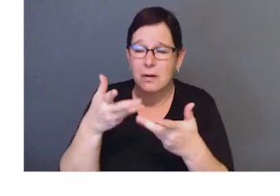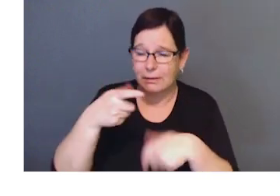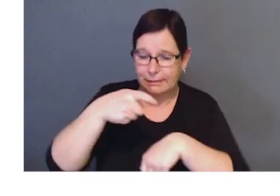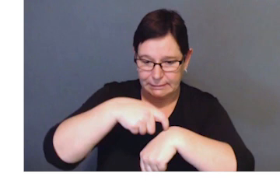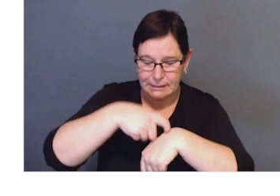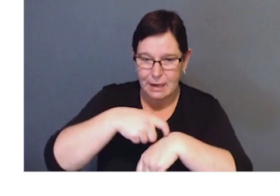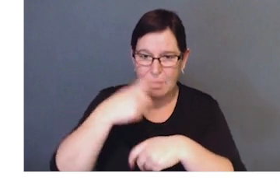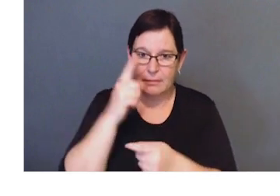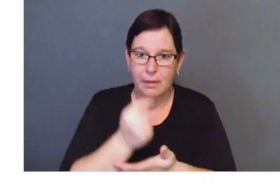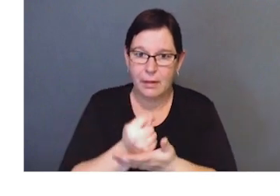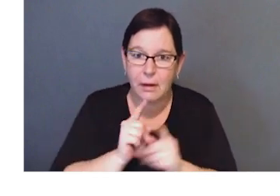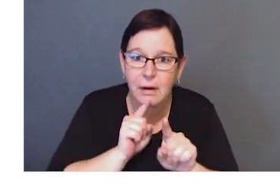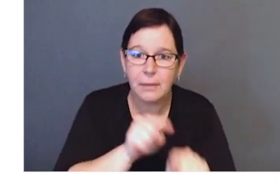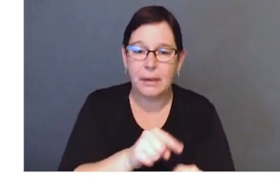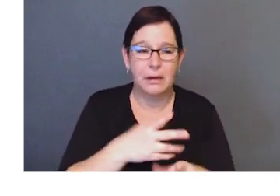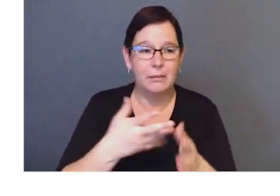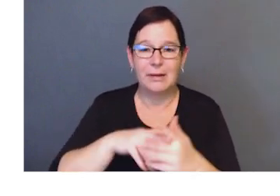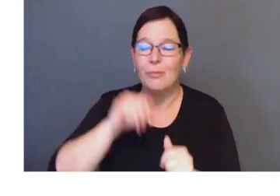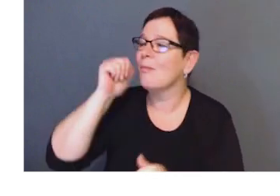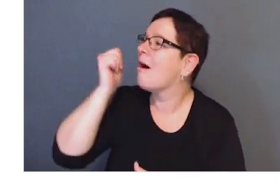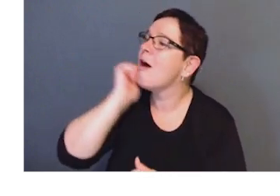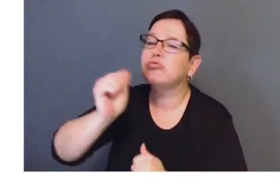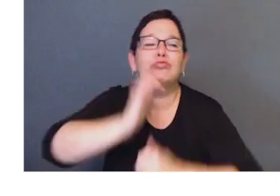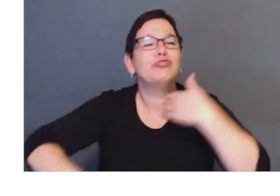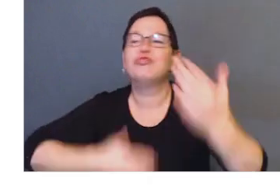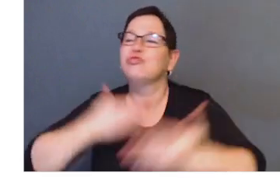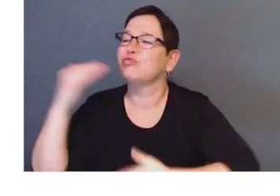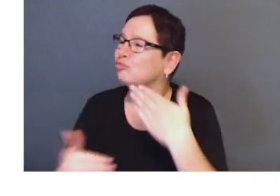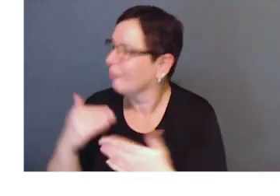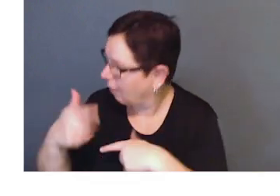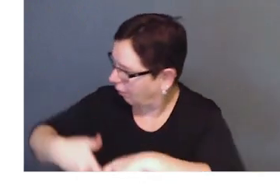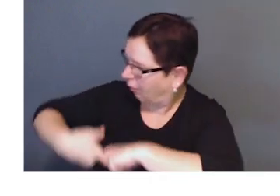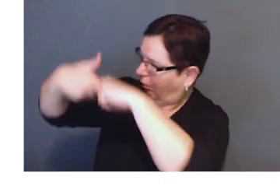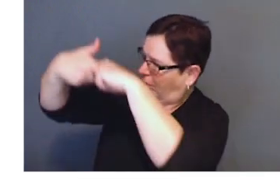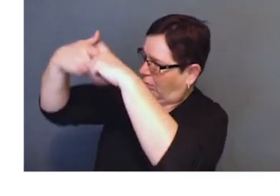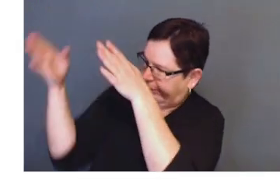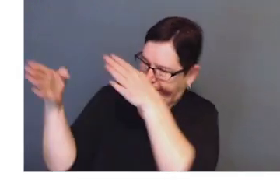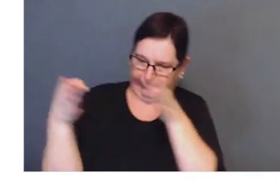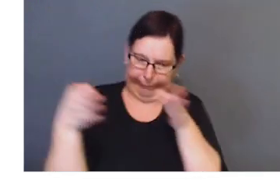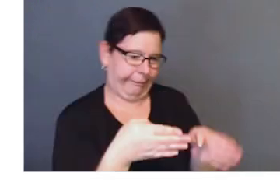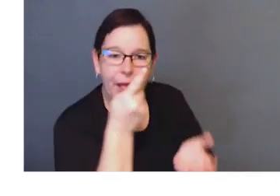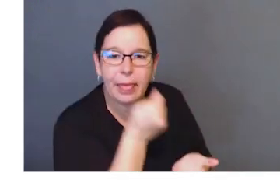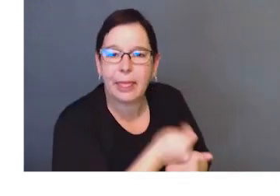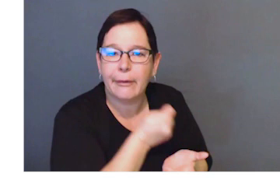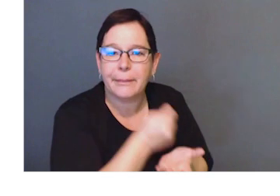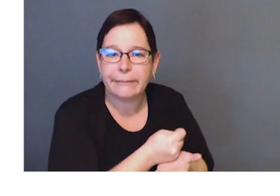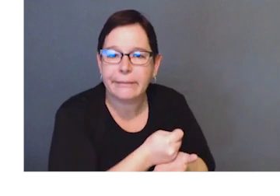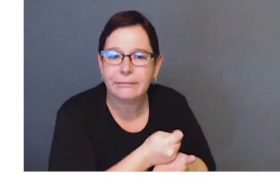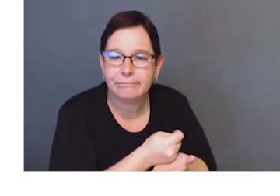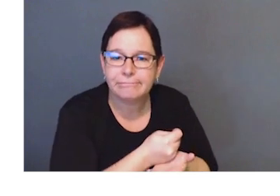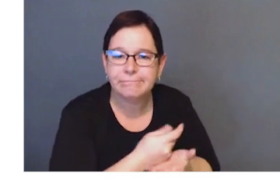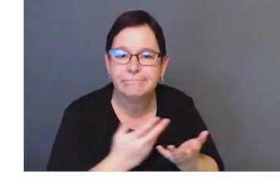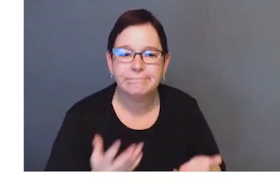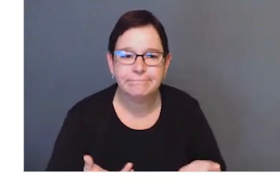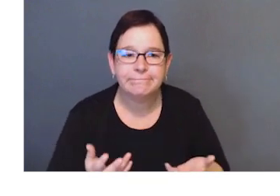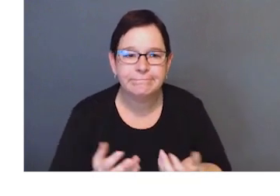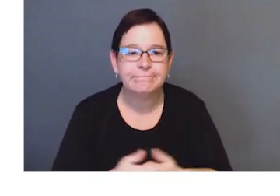to receive it. This time includes the time you need to set up a portable device.